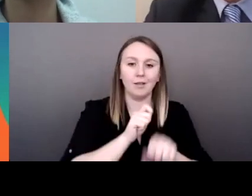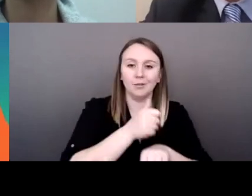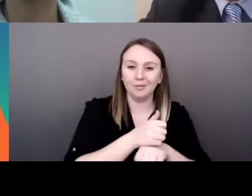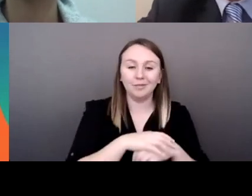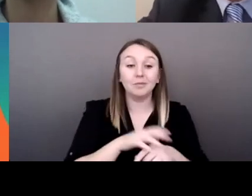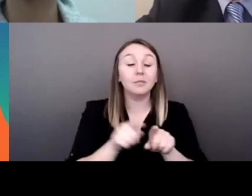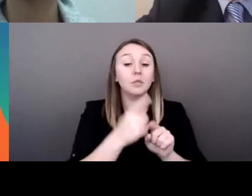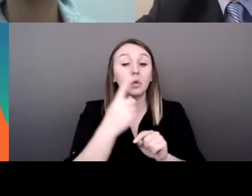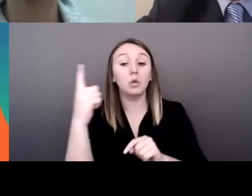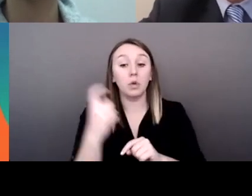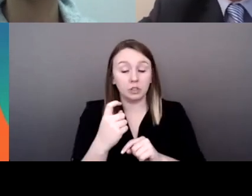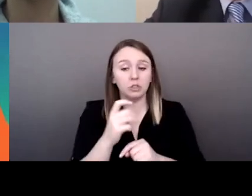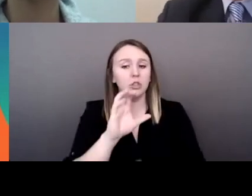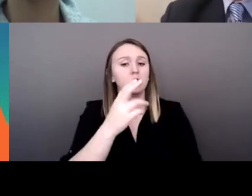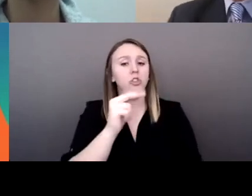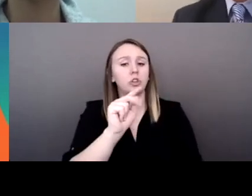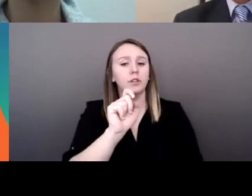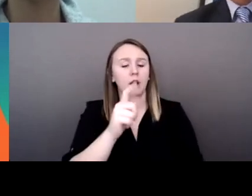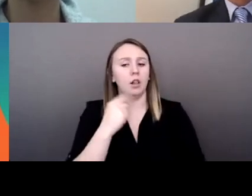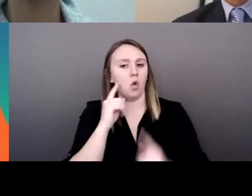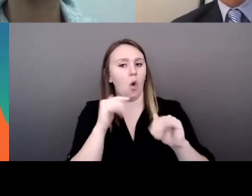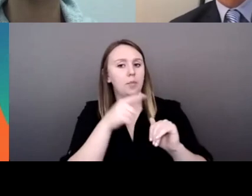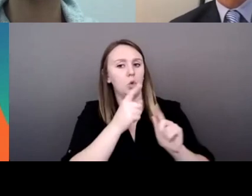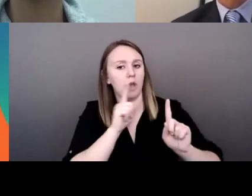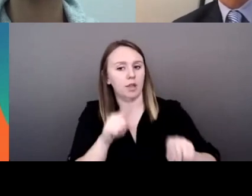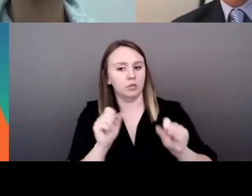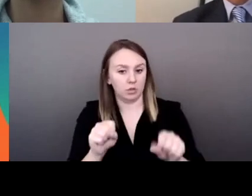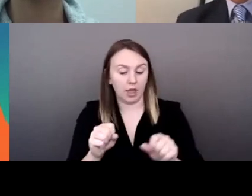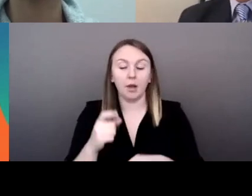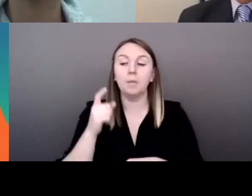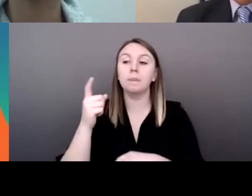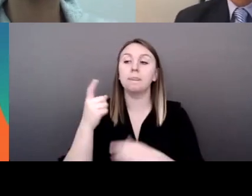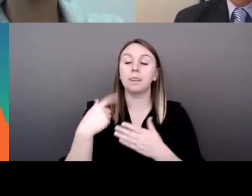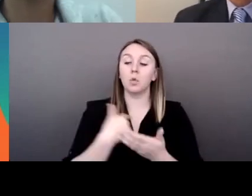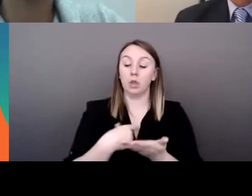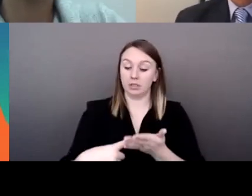see if you could address. You were talking about the number of